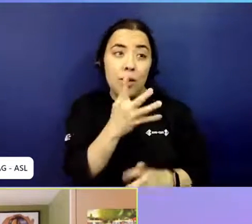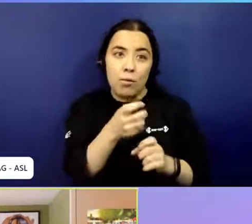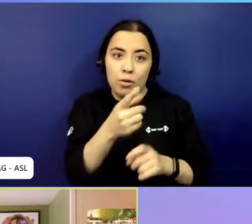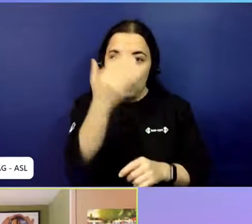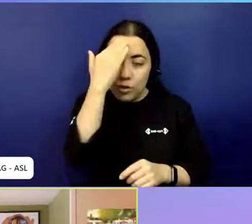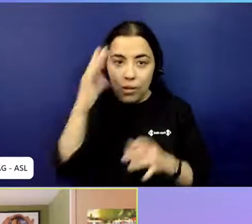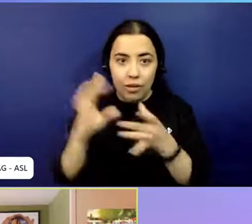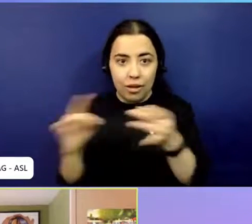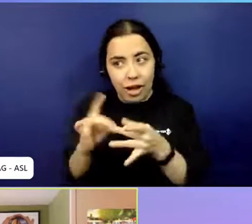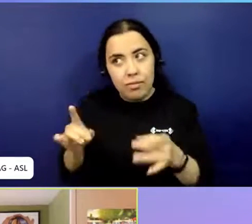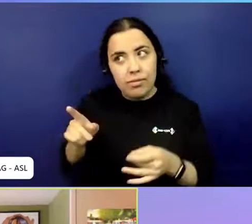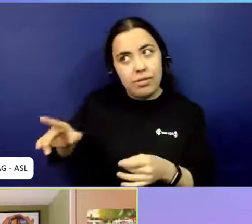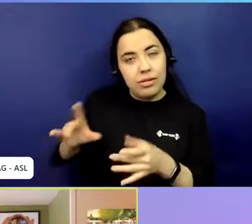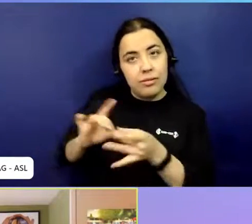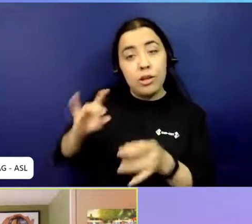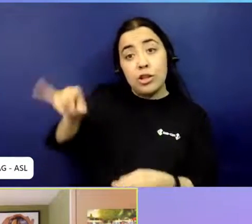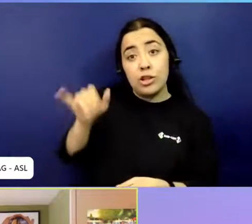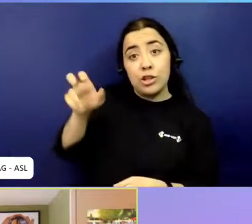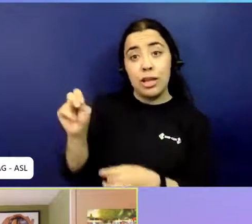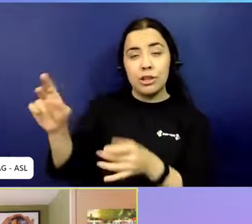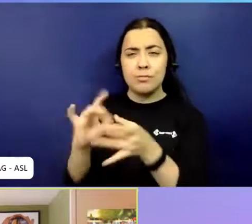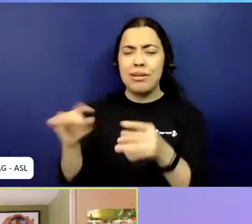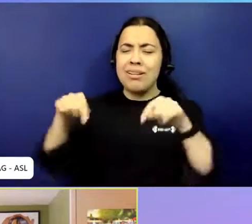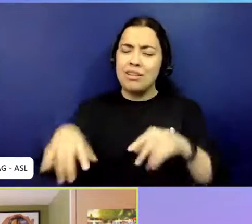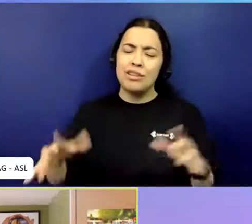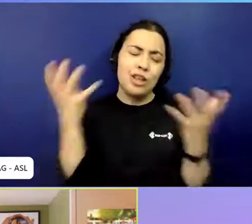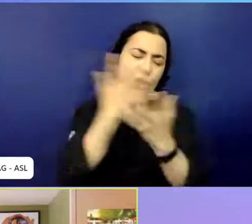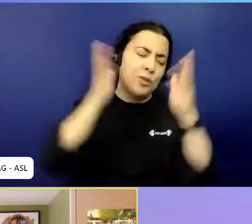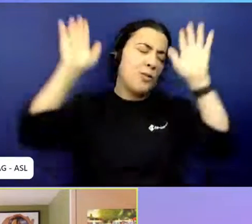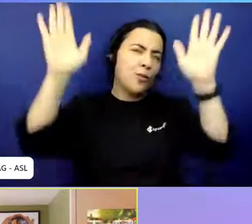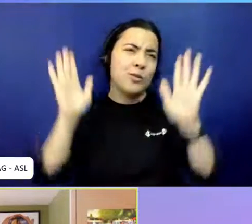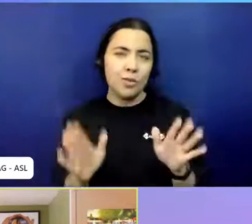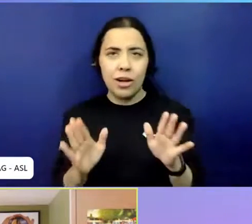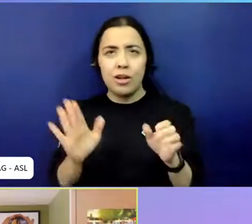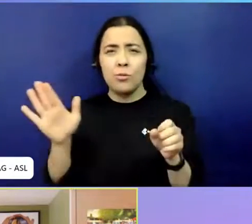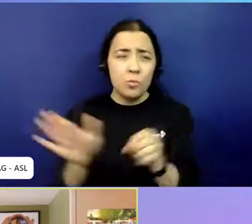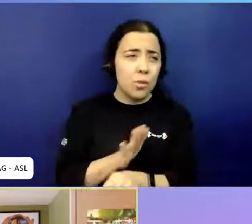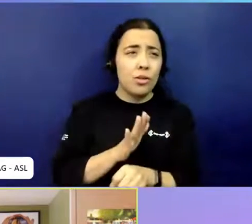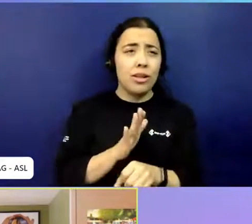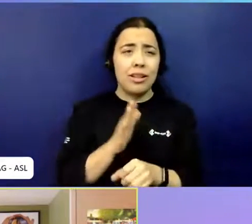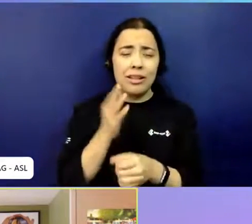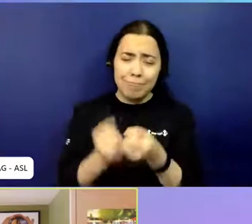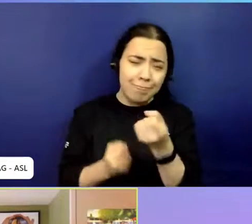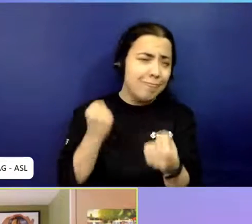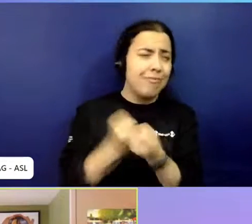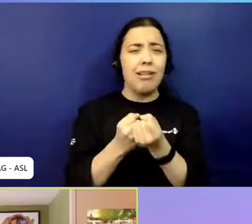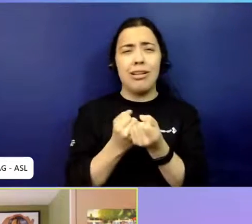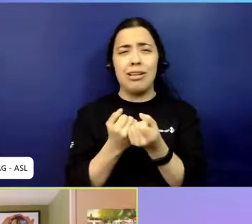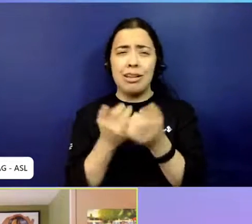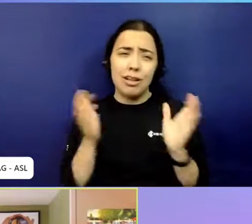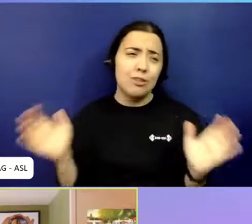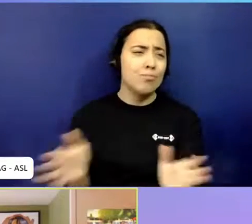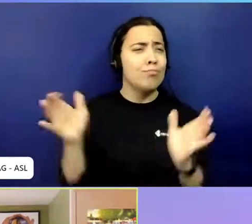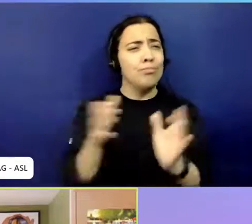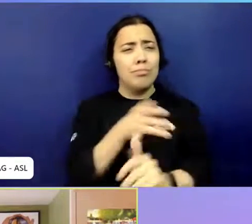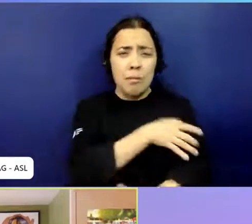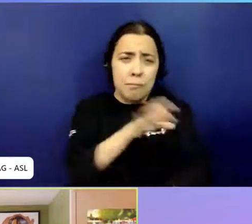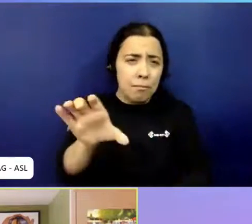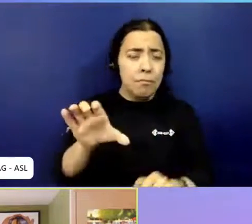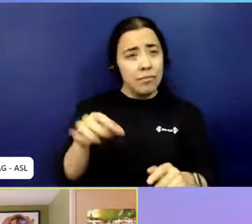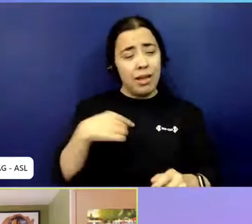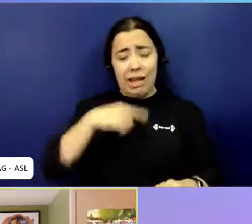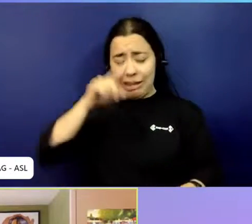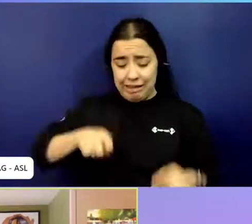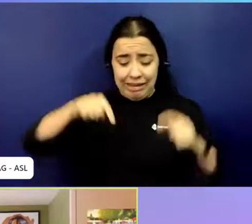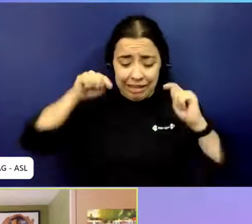the participants were making. Jen mentioned it. This has been incredible, total validating, encouraging, empowering, and exactly what I needed at this exact